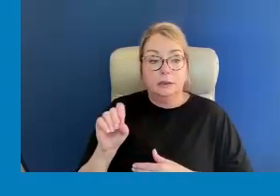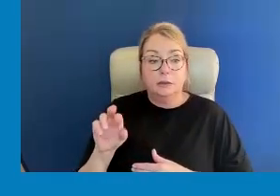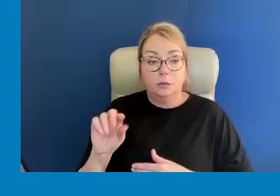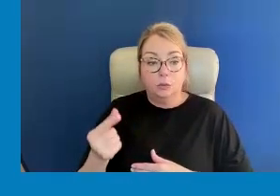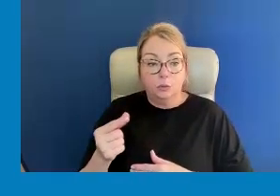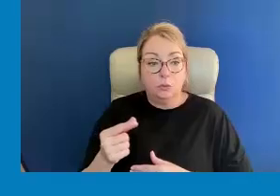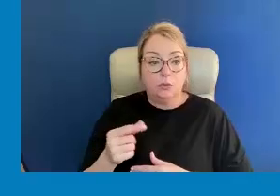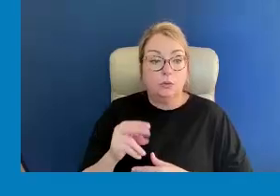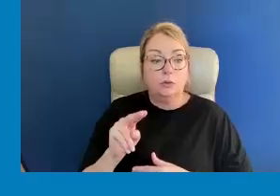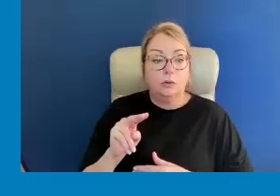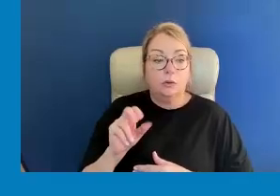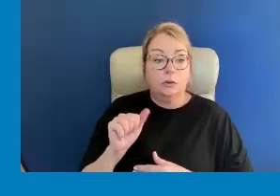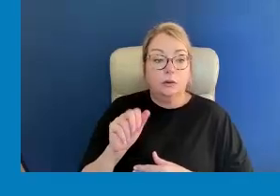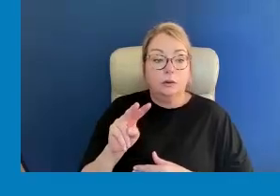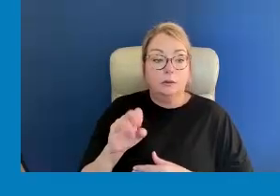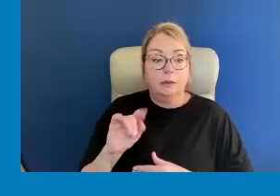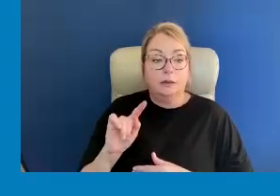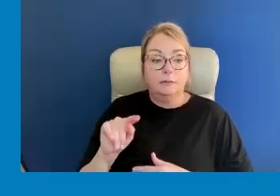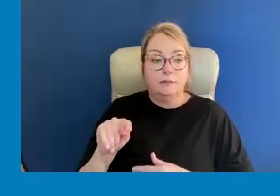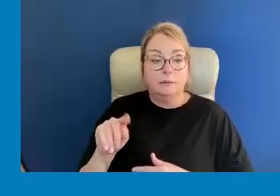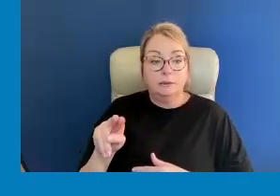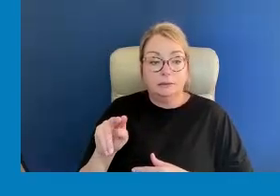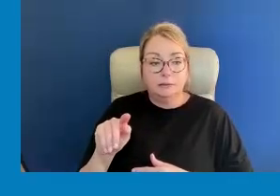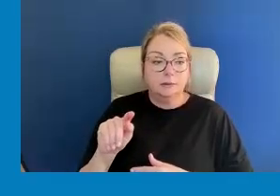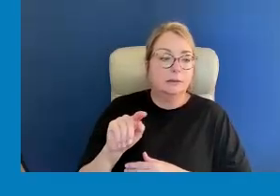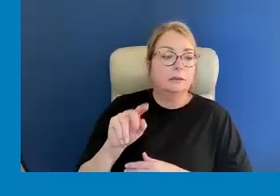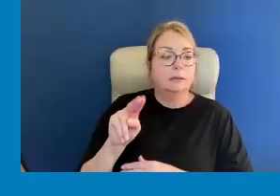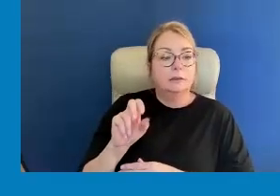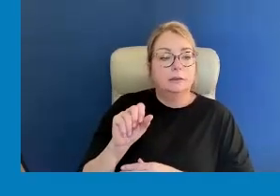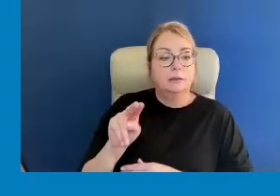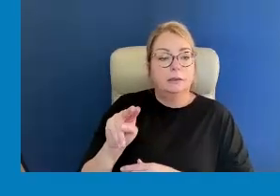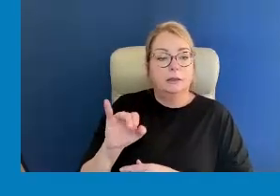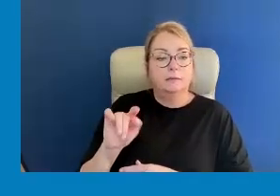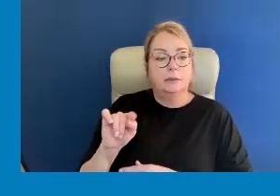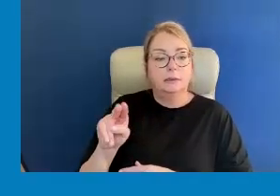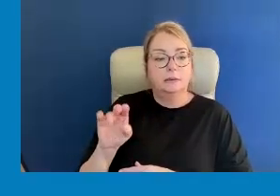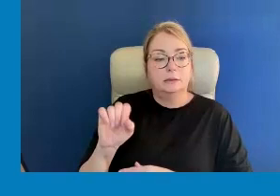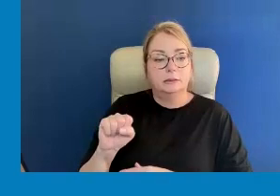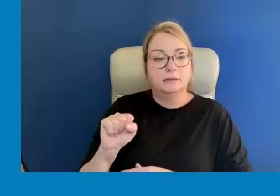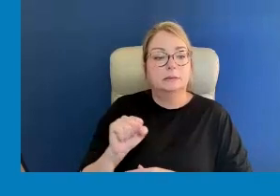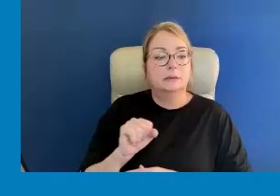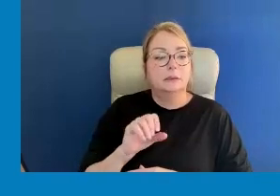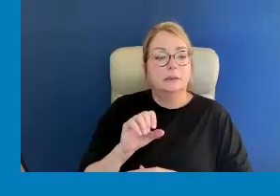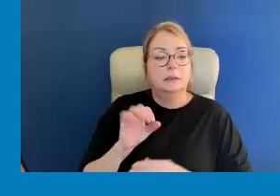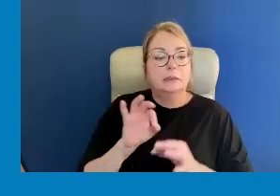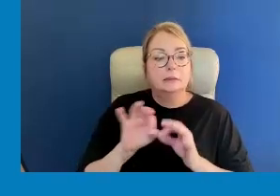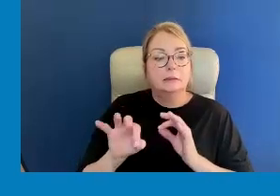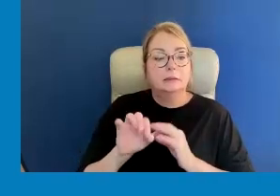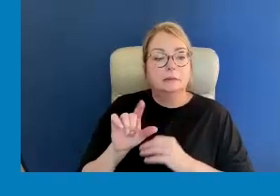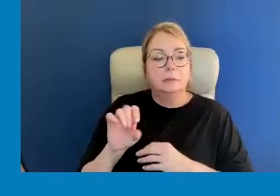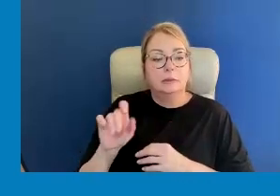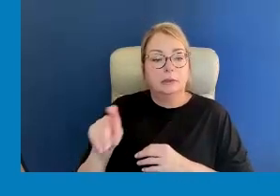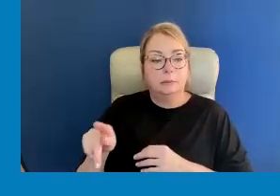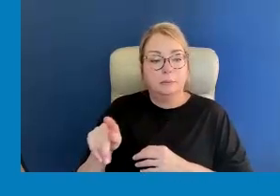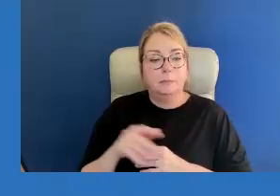have navitus.com for our PPO prescription drug vendor. And then there's Simple EAP. Again, the group code for that is